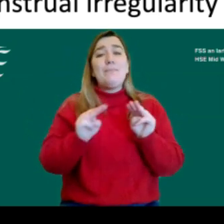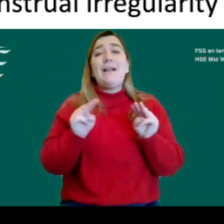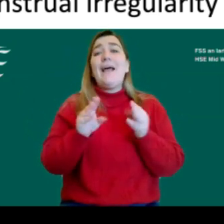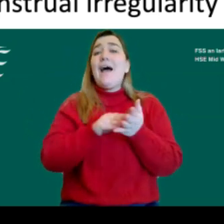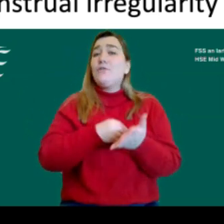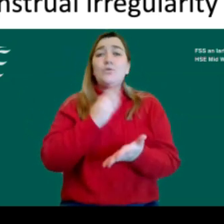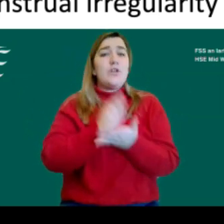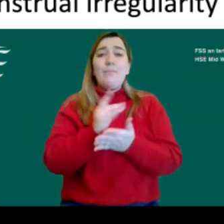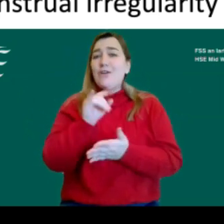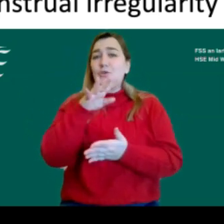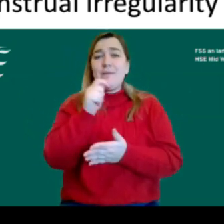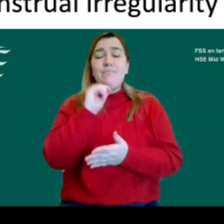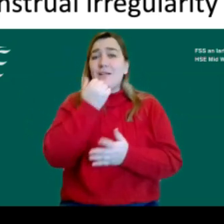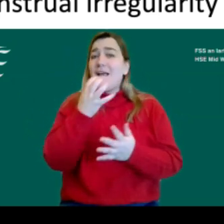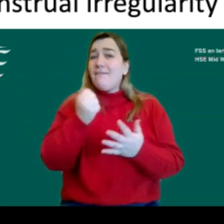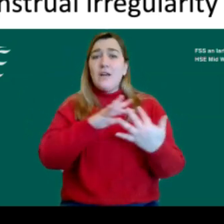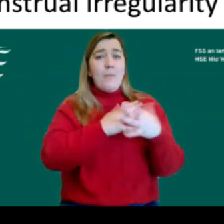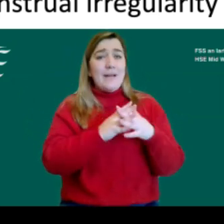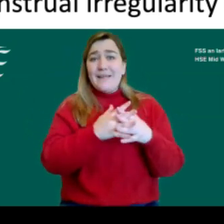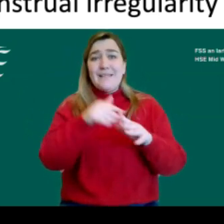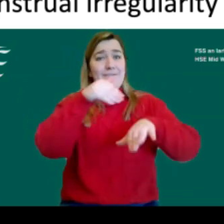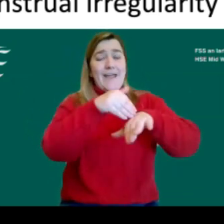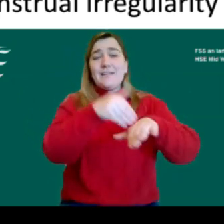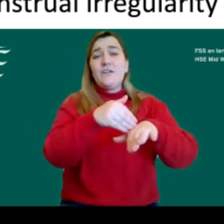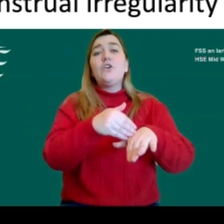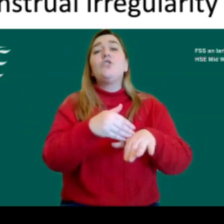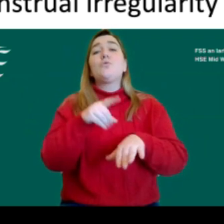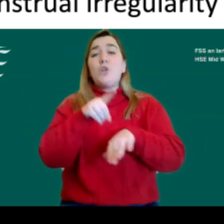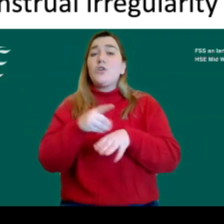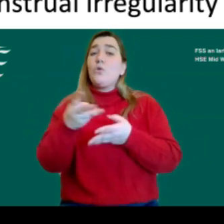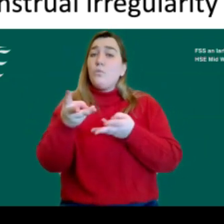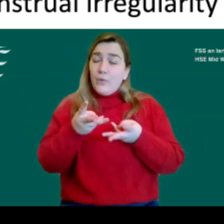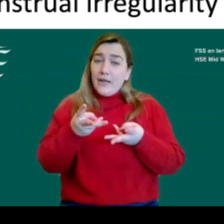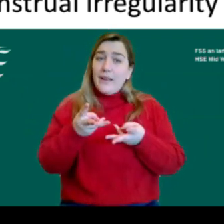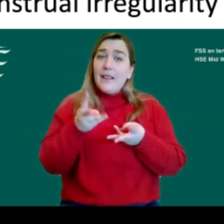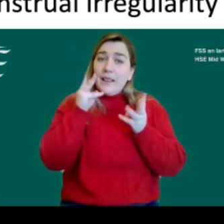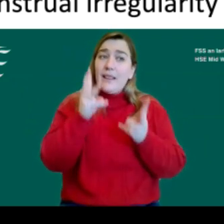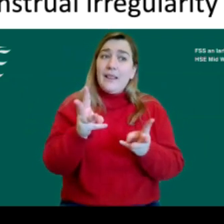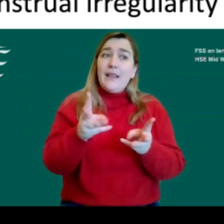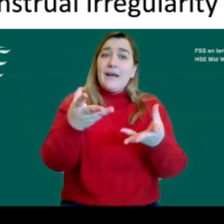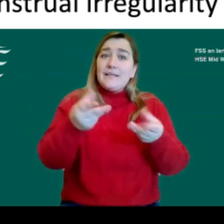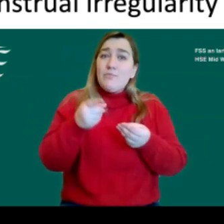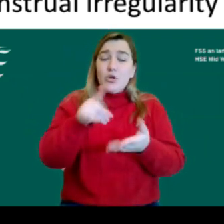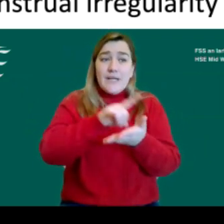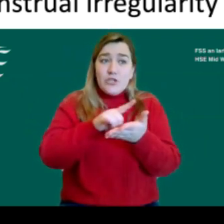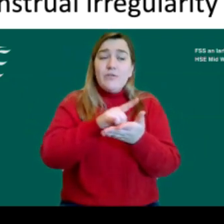on with hormones in the past, your contraception, how the pregnancies were, your fertility issues, your mental health. They might talk about your bone health and do FRAX scores